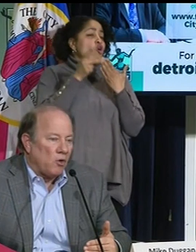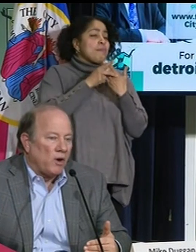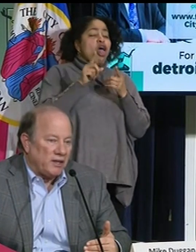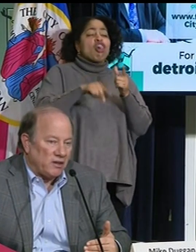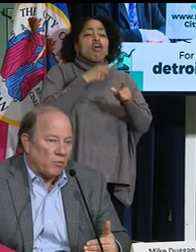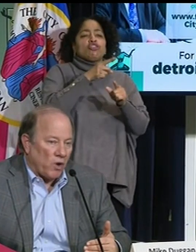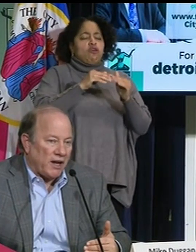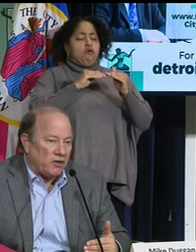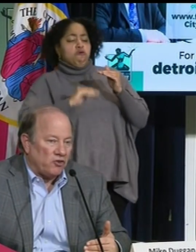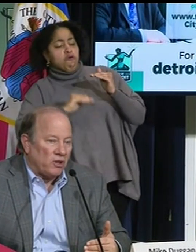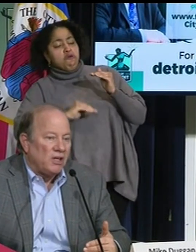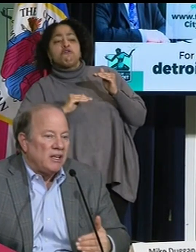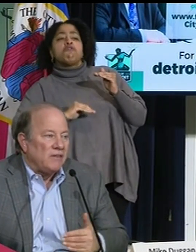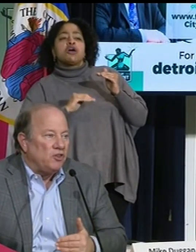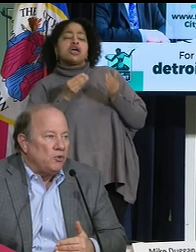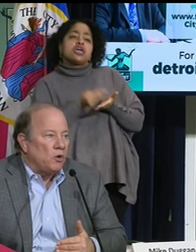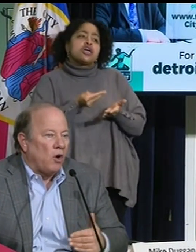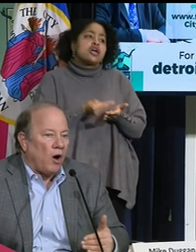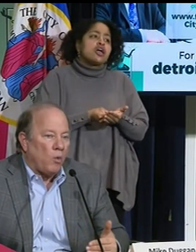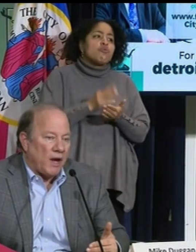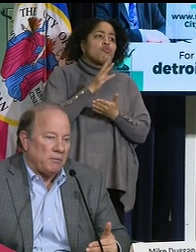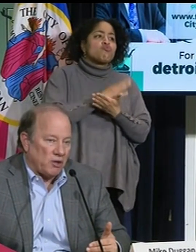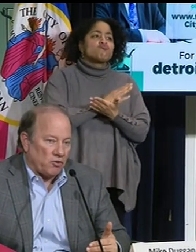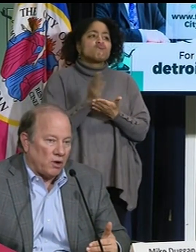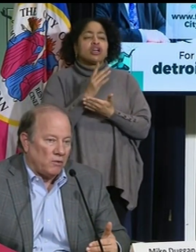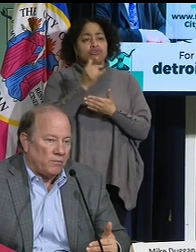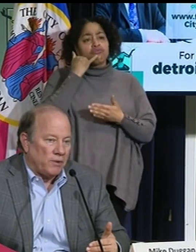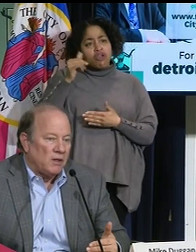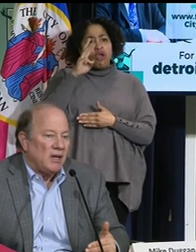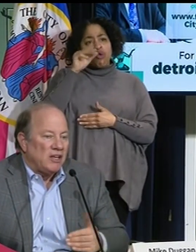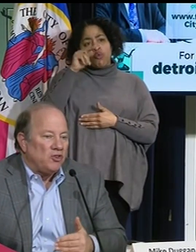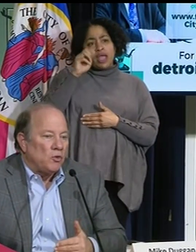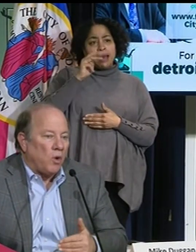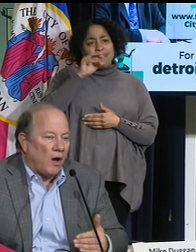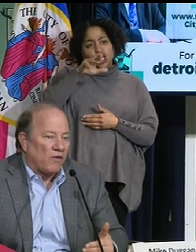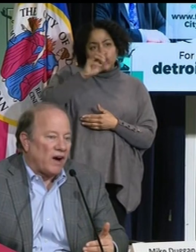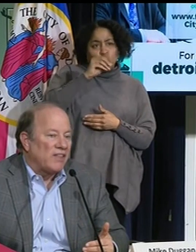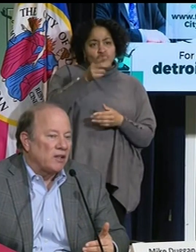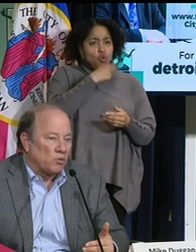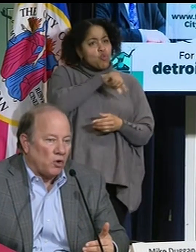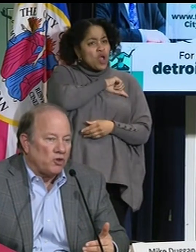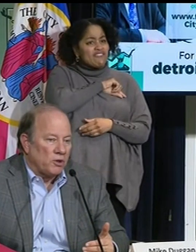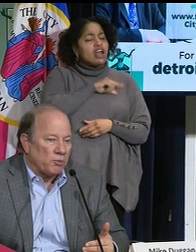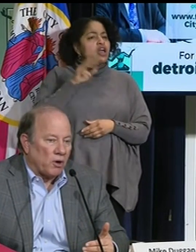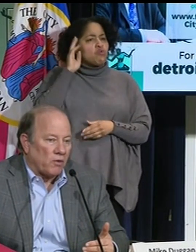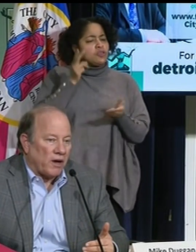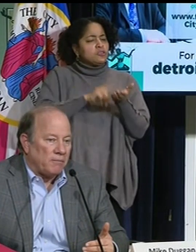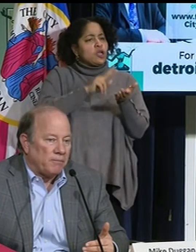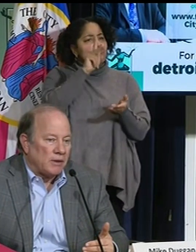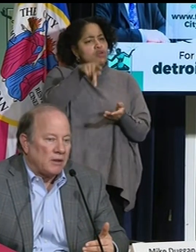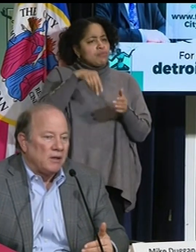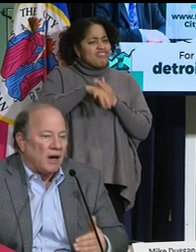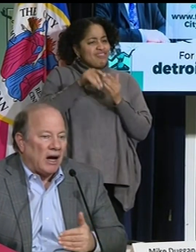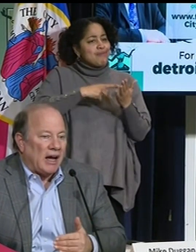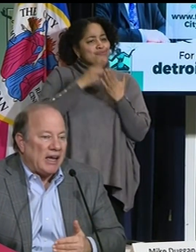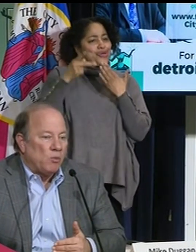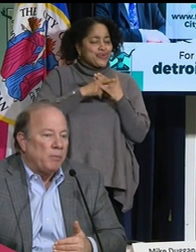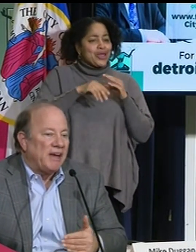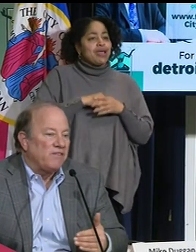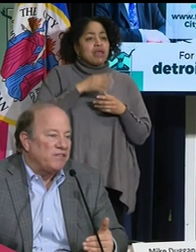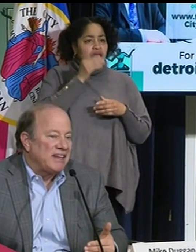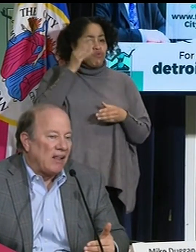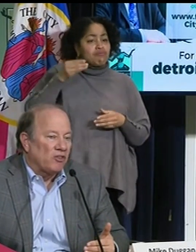that lower income range, if you call Wayne Metro and you qualify, they'll enroll you in the program